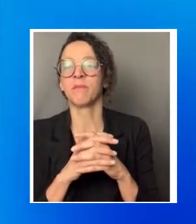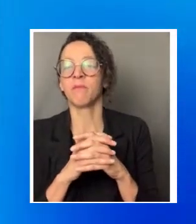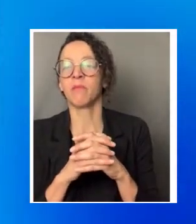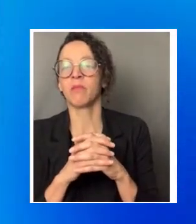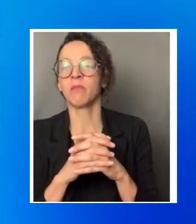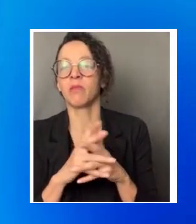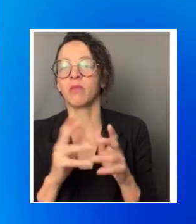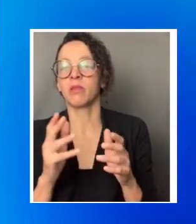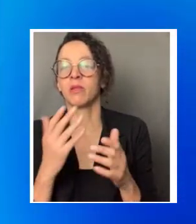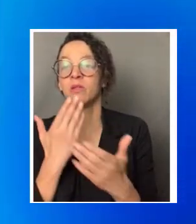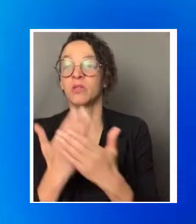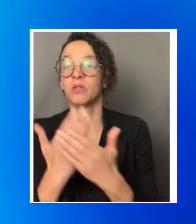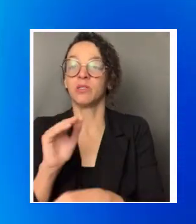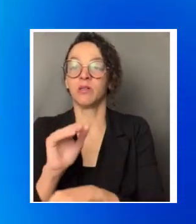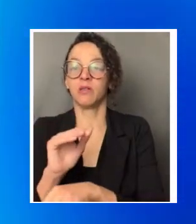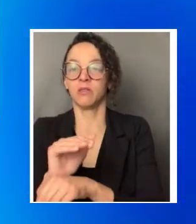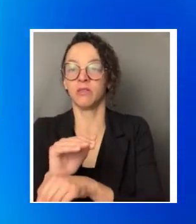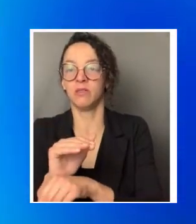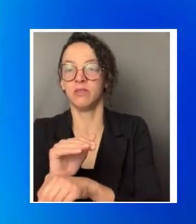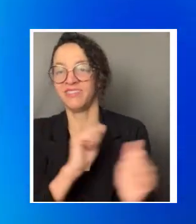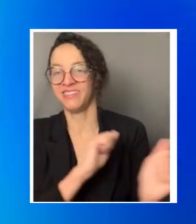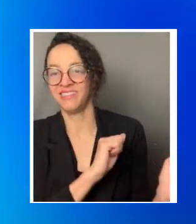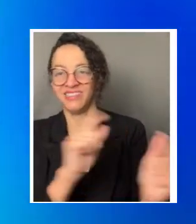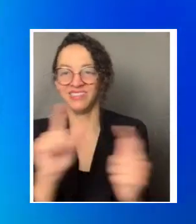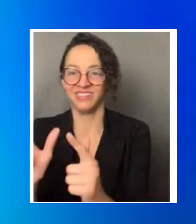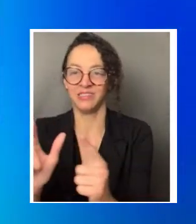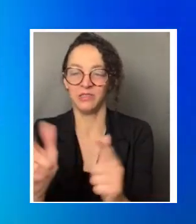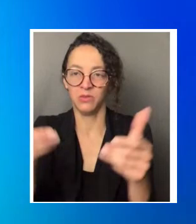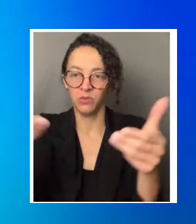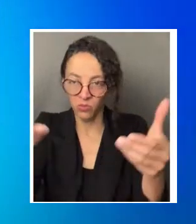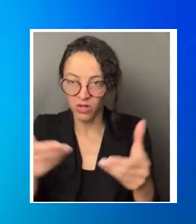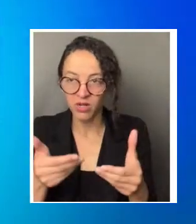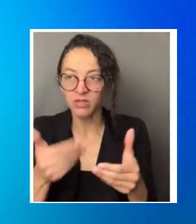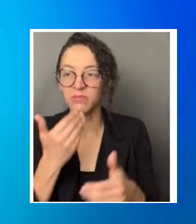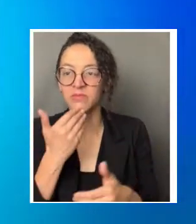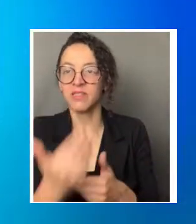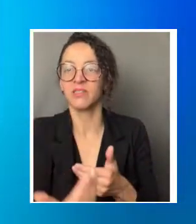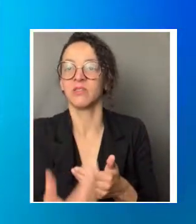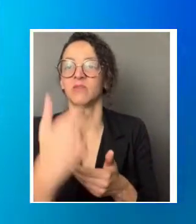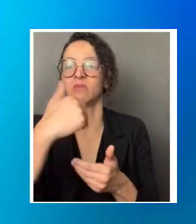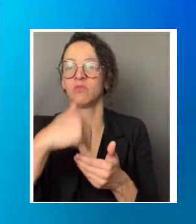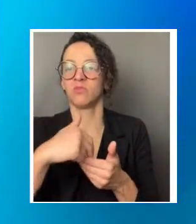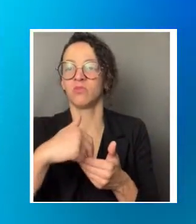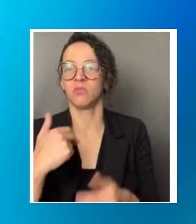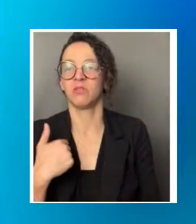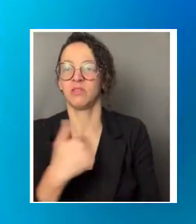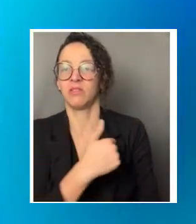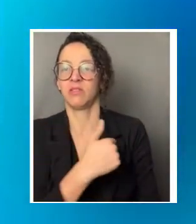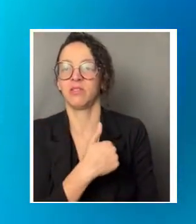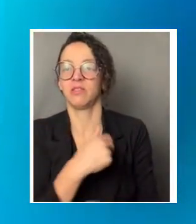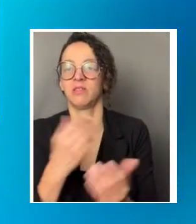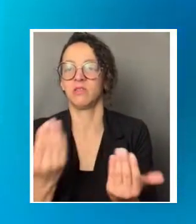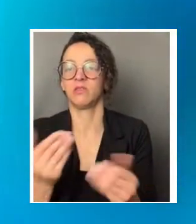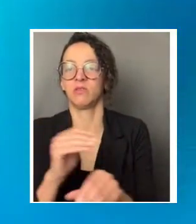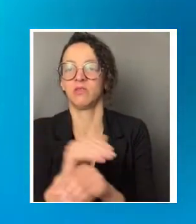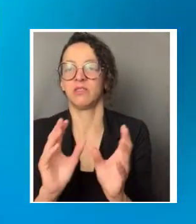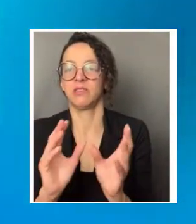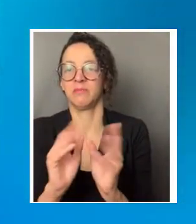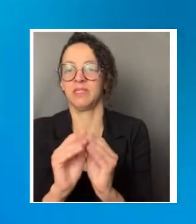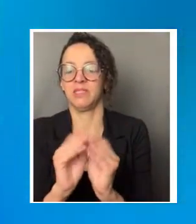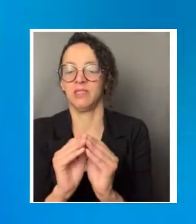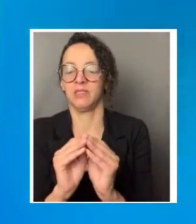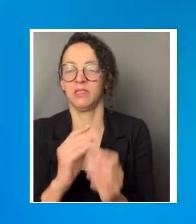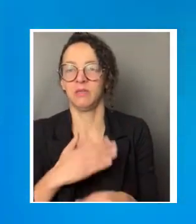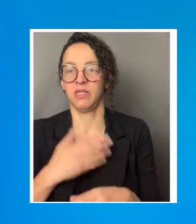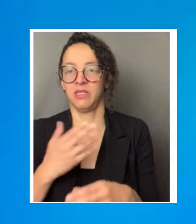Good evening, everyone. Welcome, and thank you for joining us at tonight's community meeting. My name is Candace